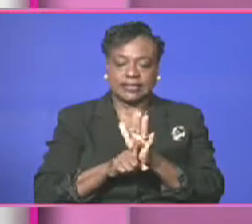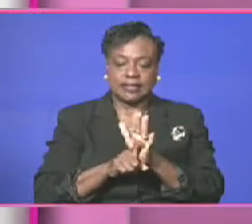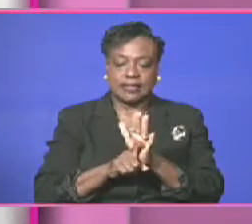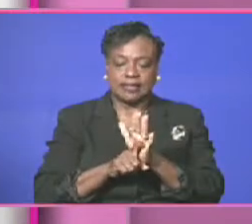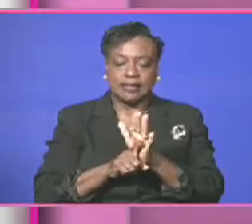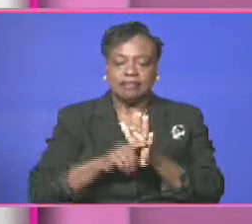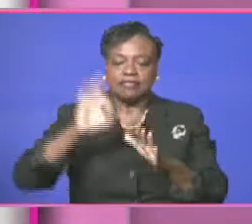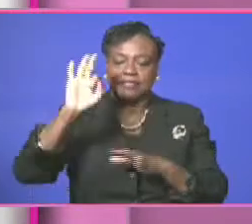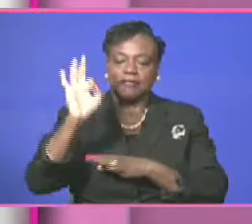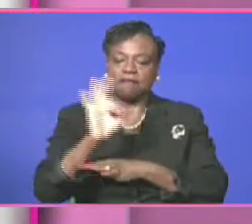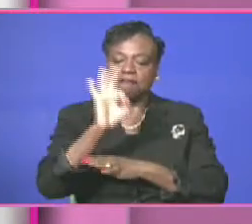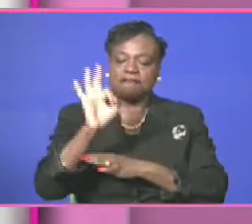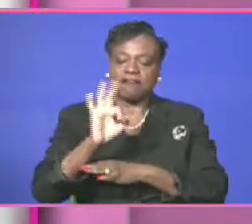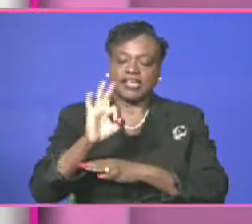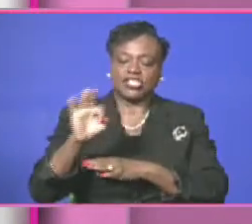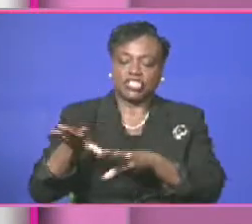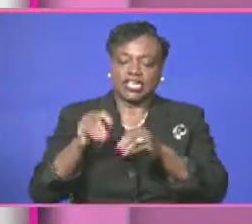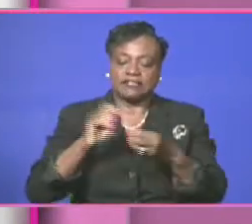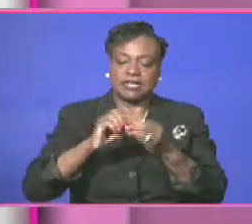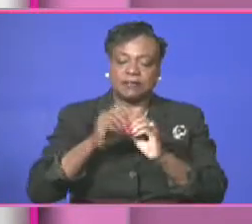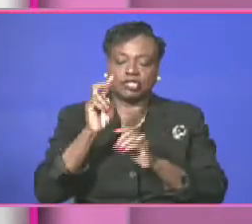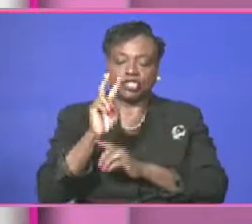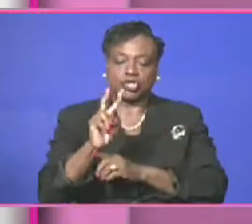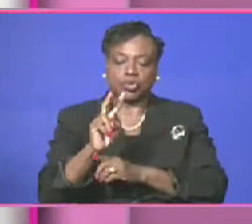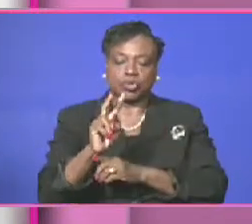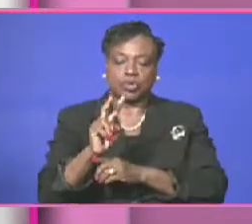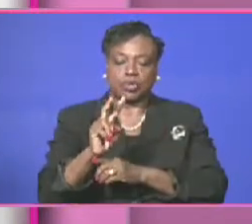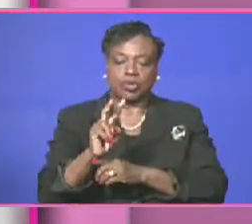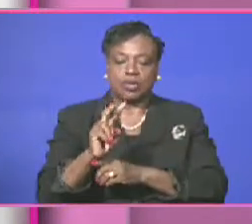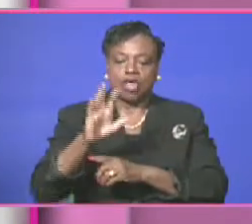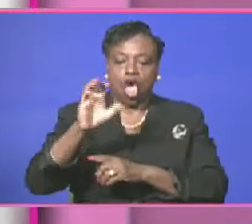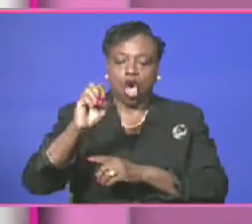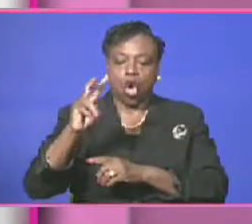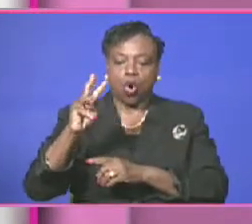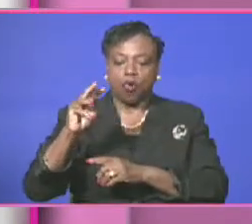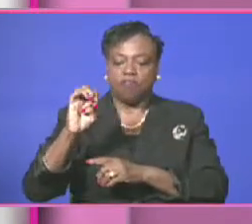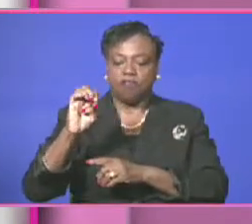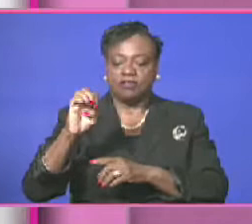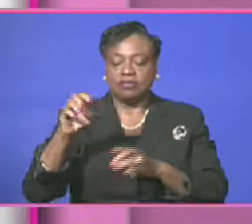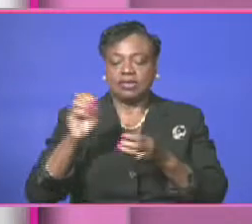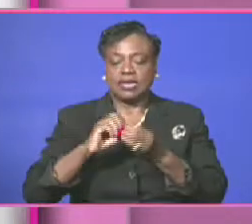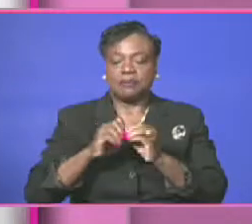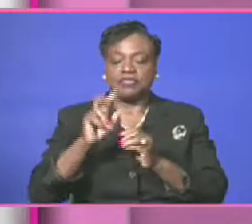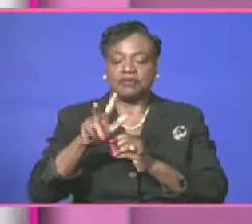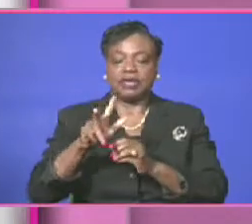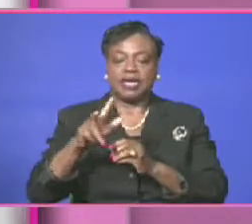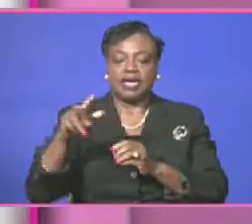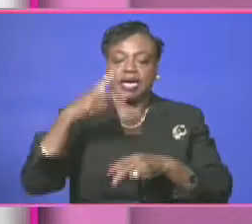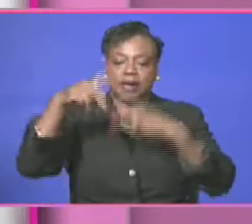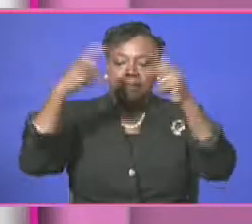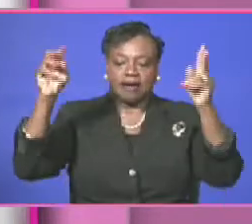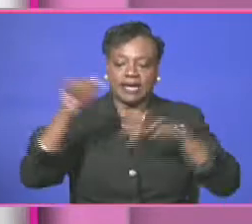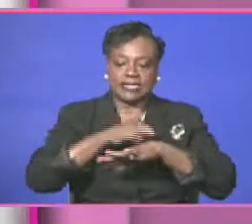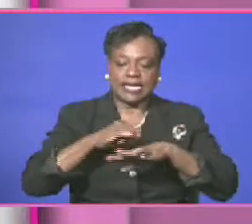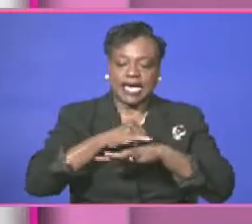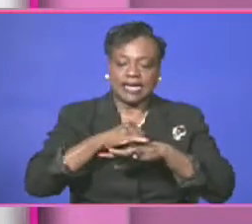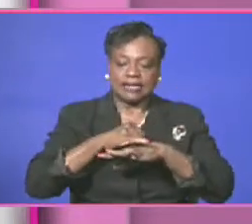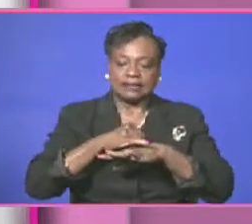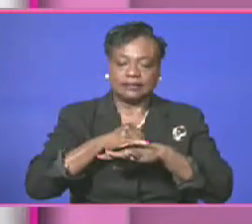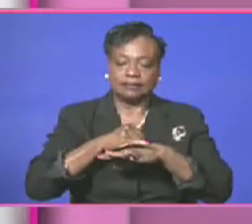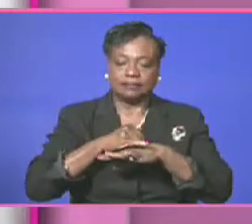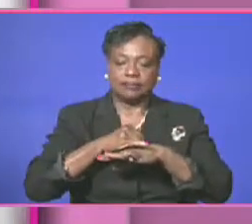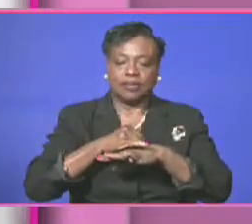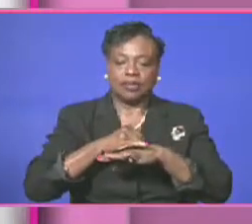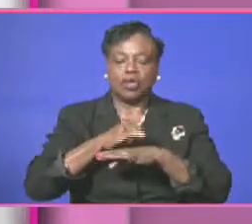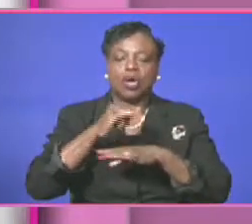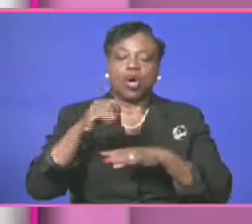The French Leave Resort in Eleuther at number 2, the Cove in Eleuther at number 3, and 4 Paradise Island properties, one in on